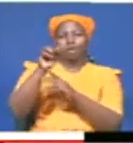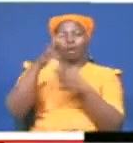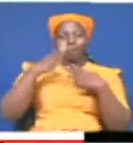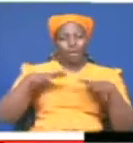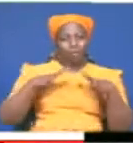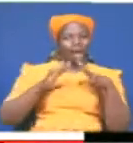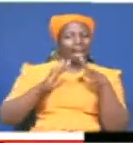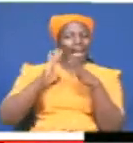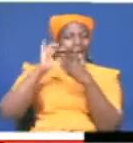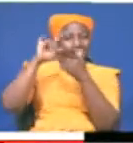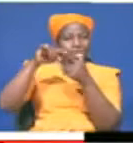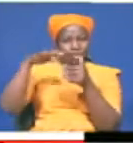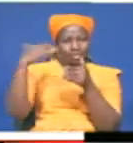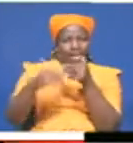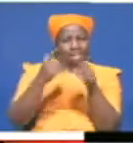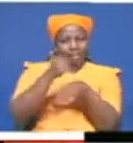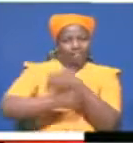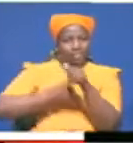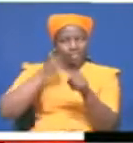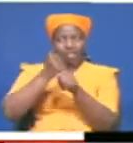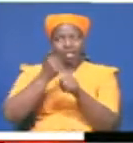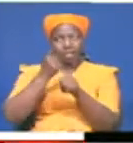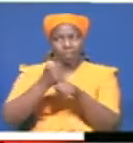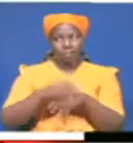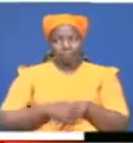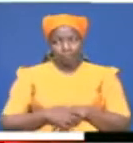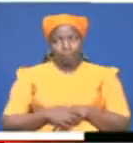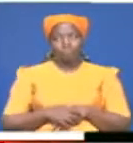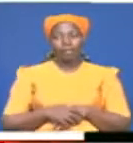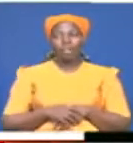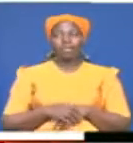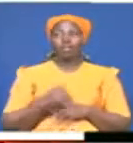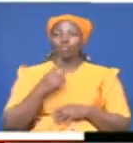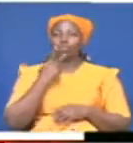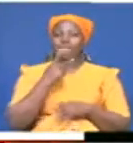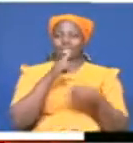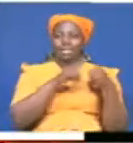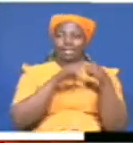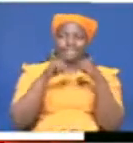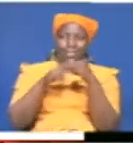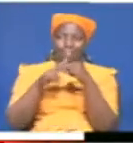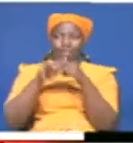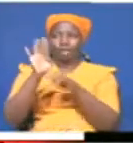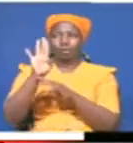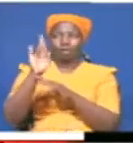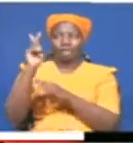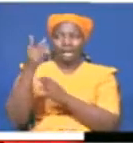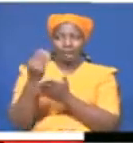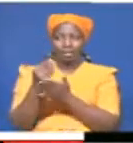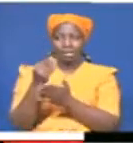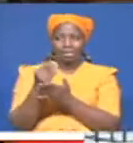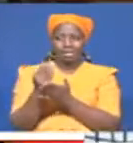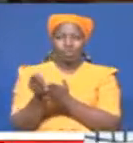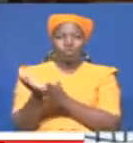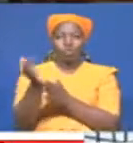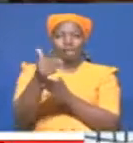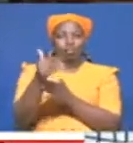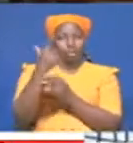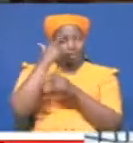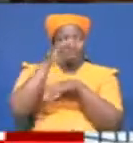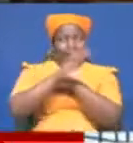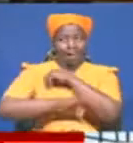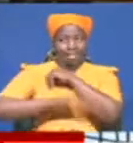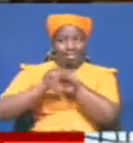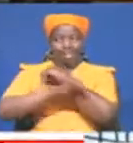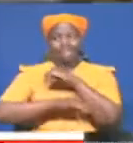year of a range of 267 billion Kenya shillings revenue for the country. During